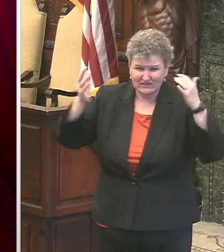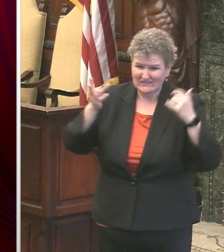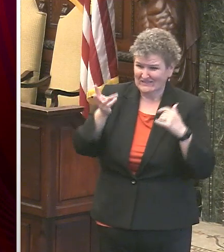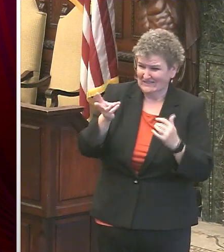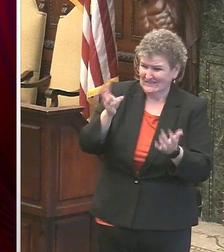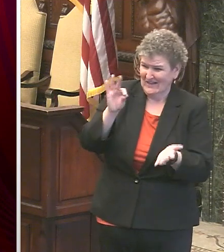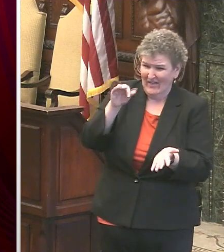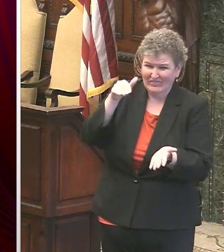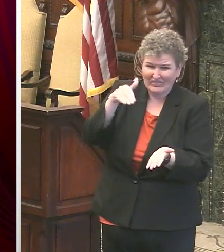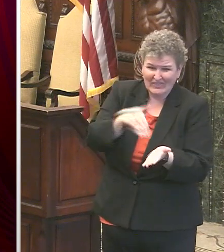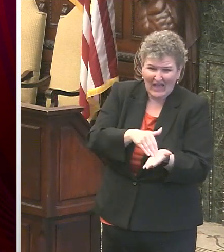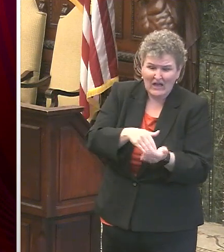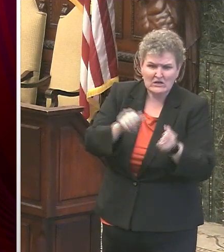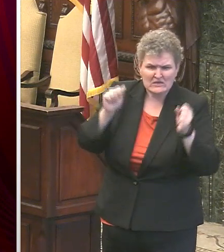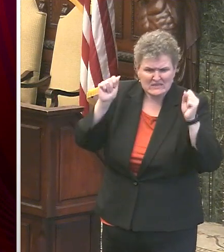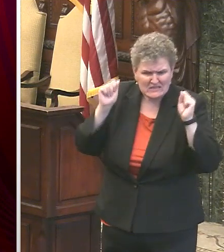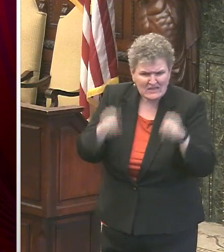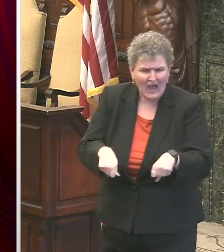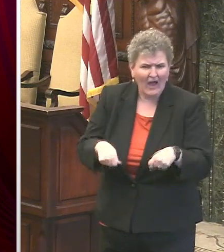people.